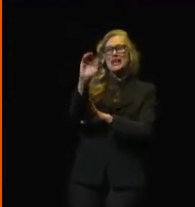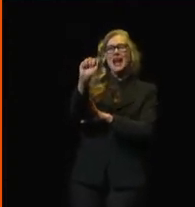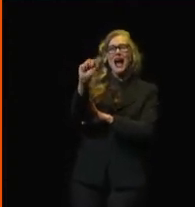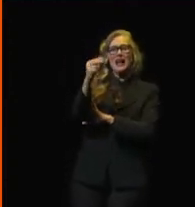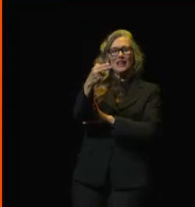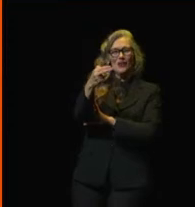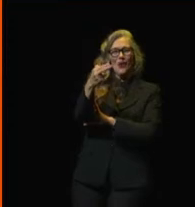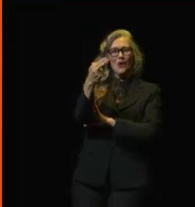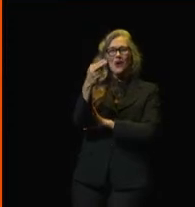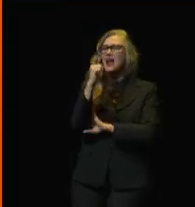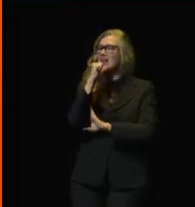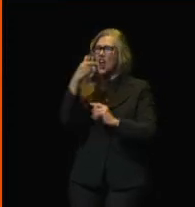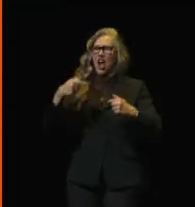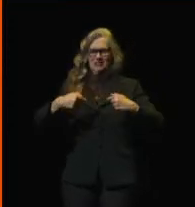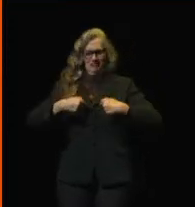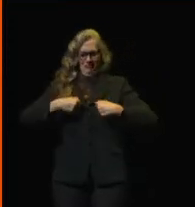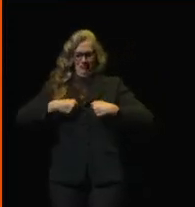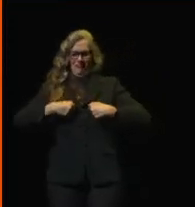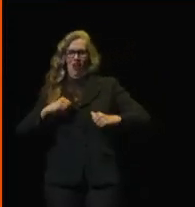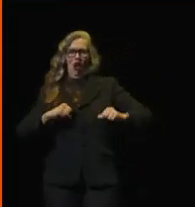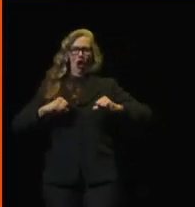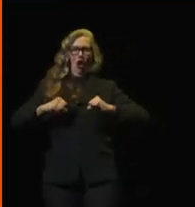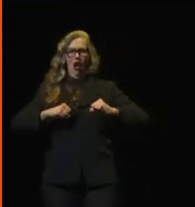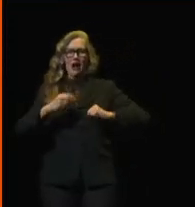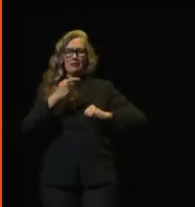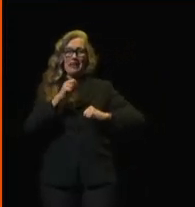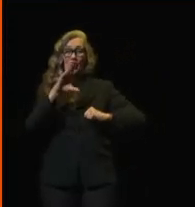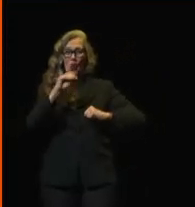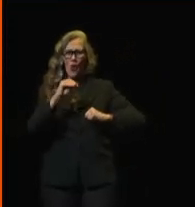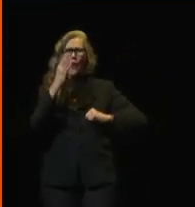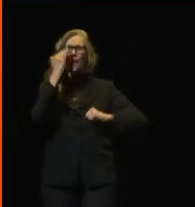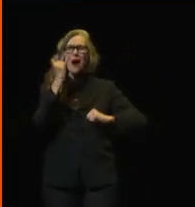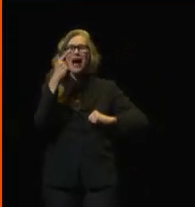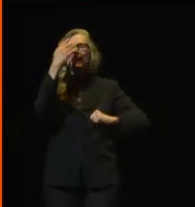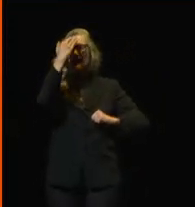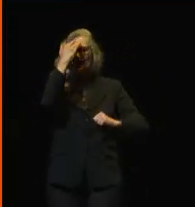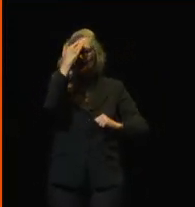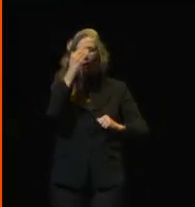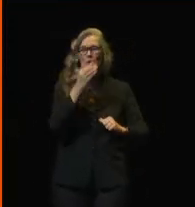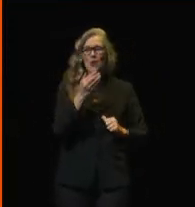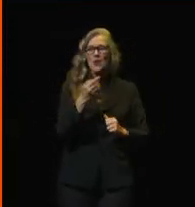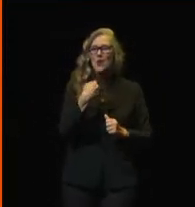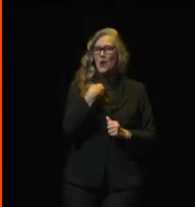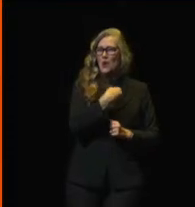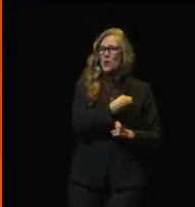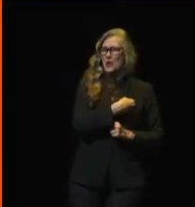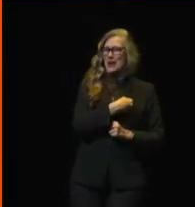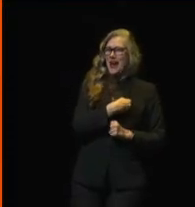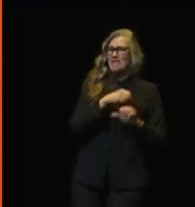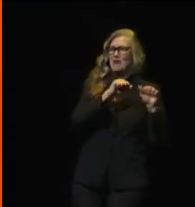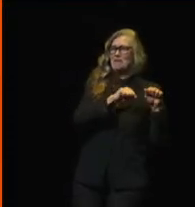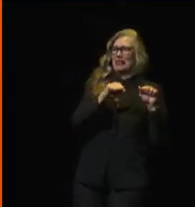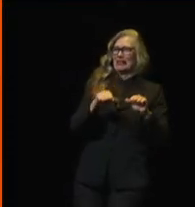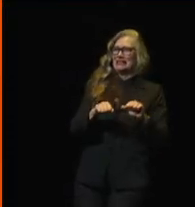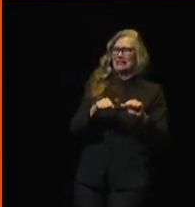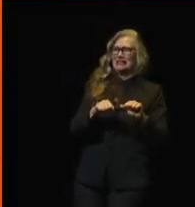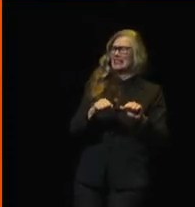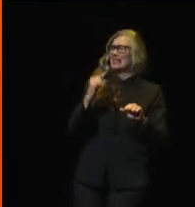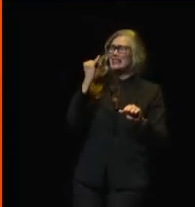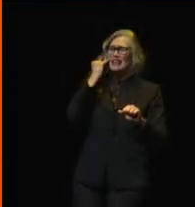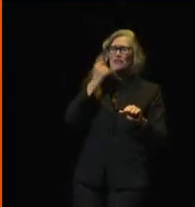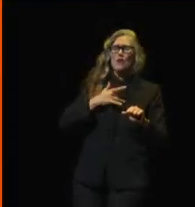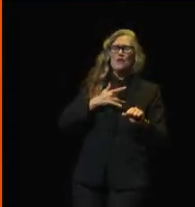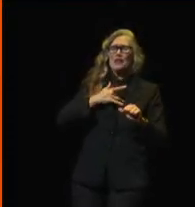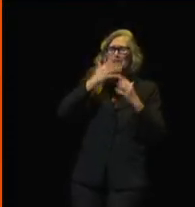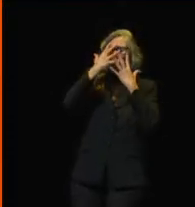and to put hope into action. And Ady knew that our world,